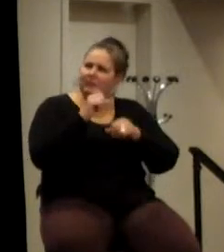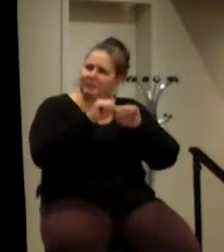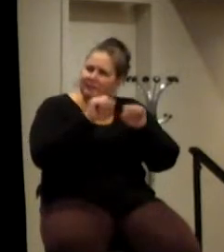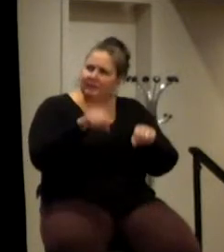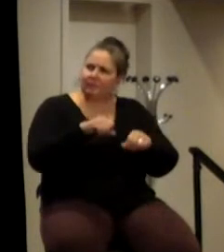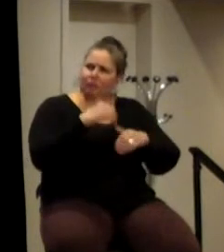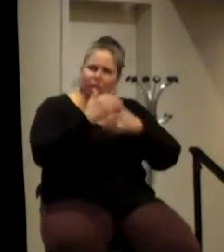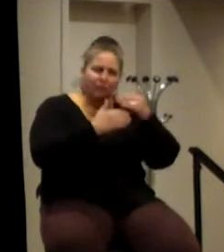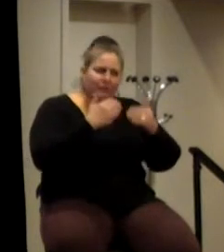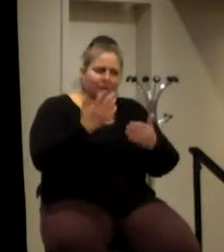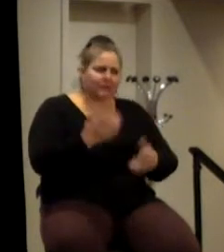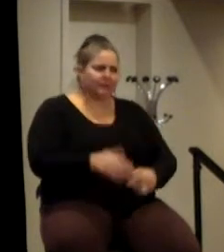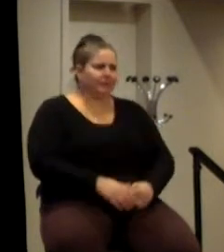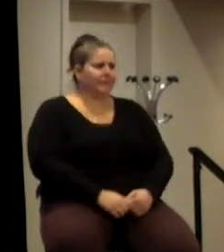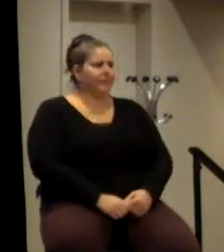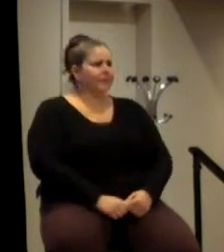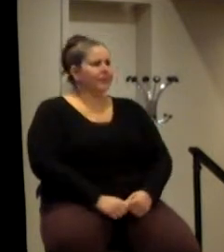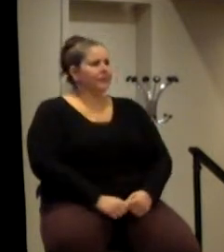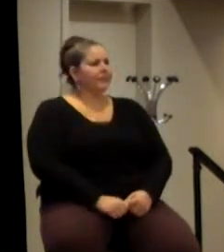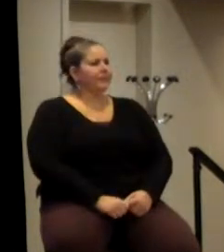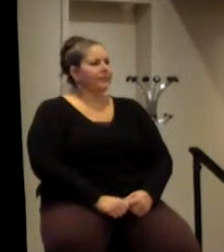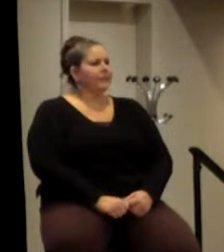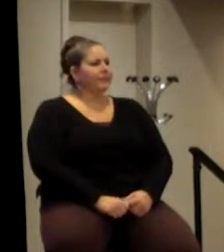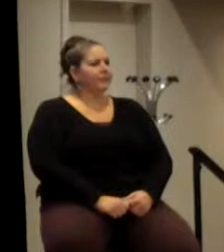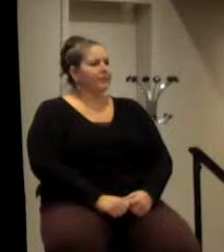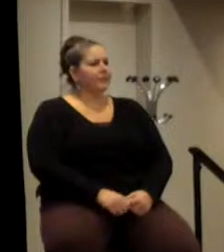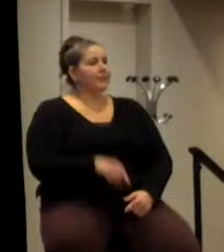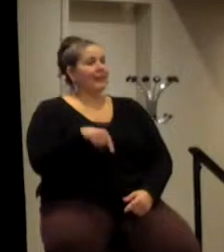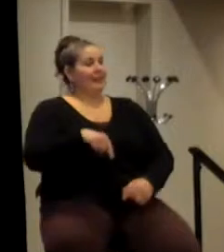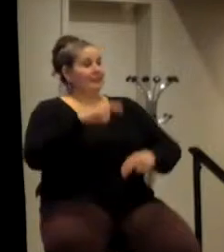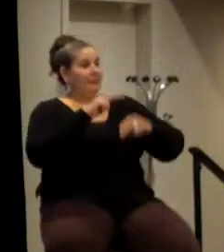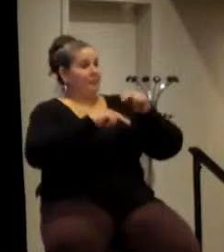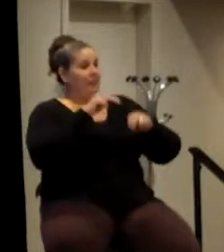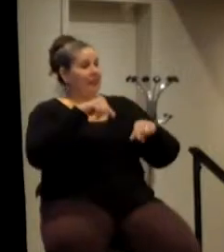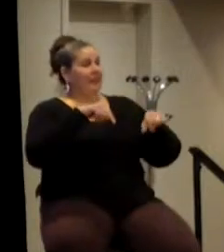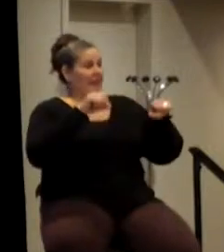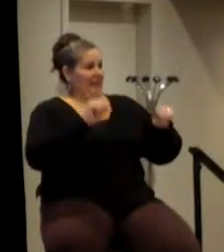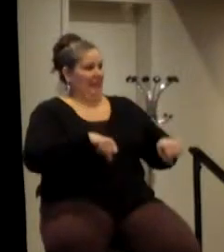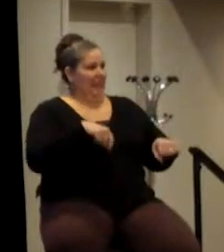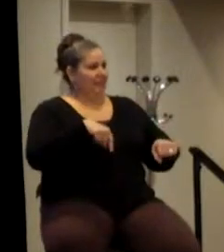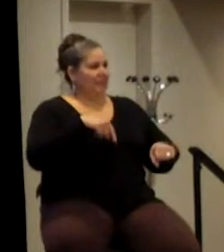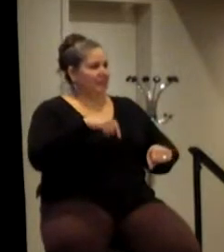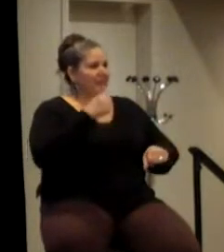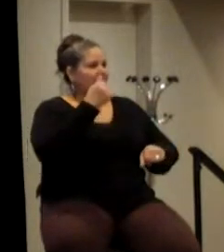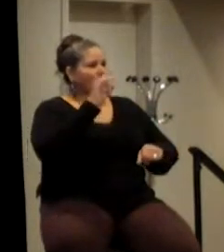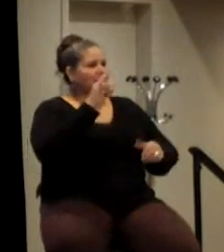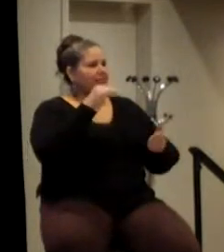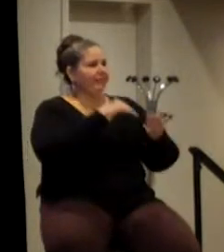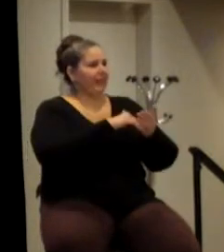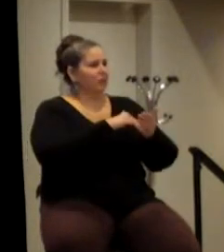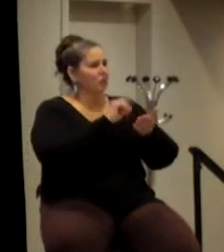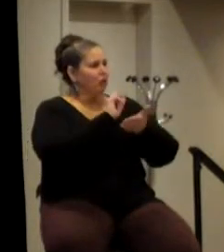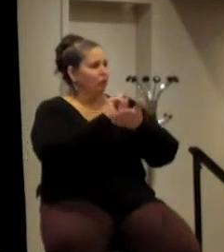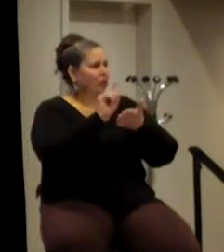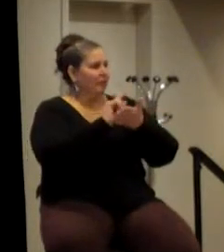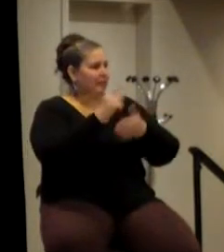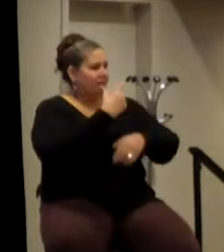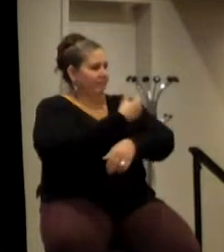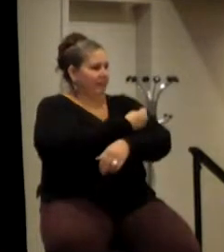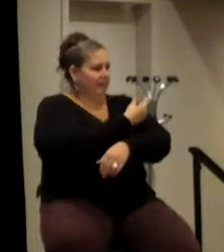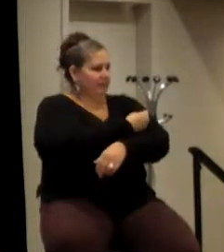up to 18,000 in this building a week. So essentially, if you think about 9,000 first shots, 9,000 second